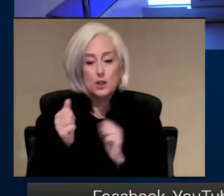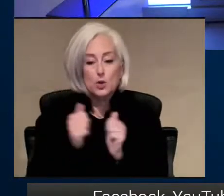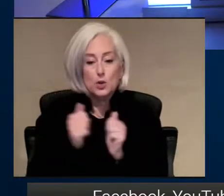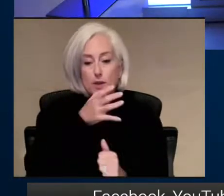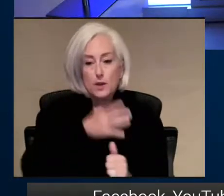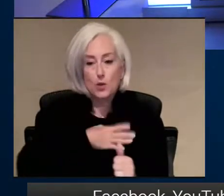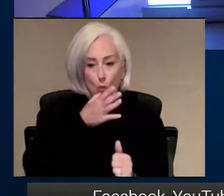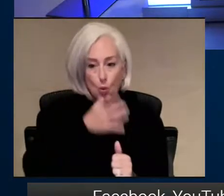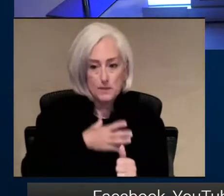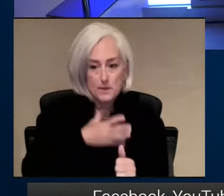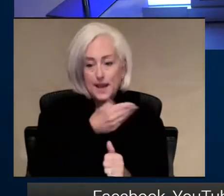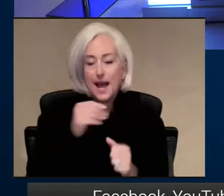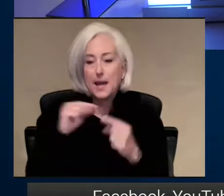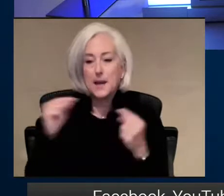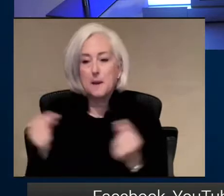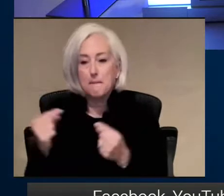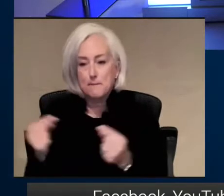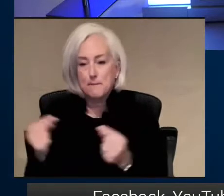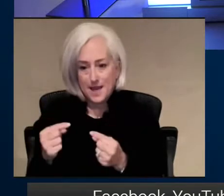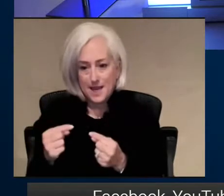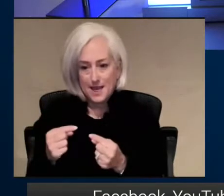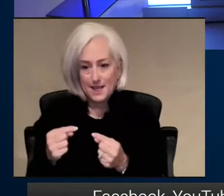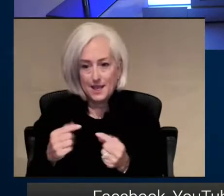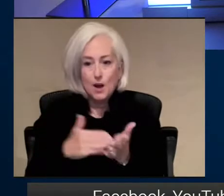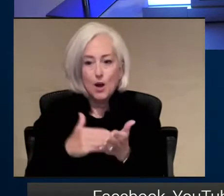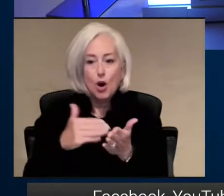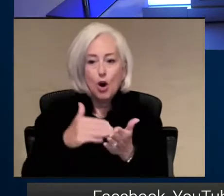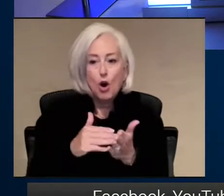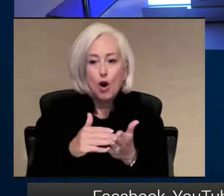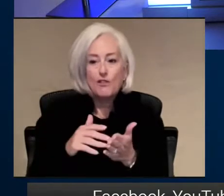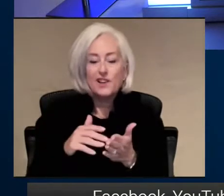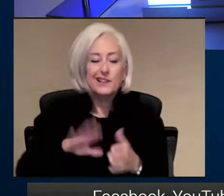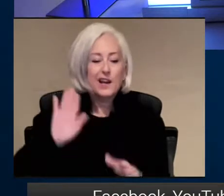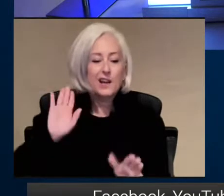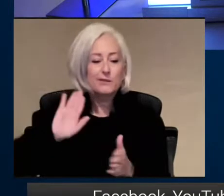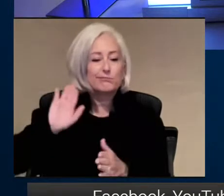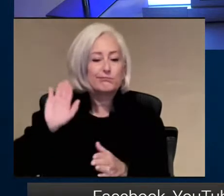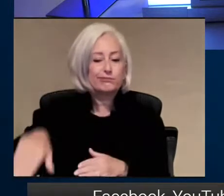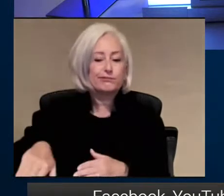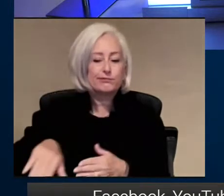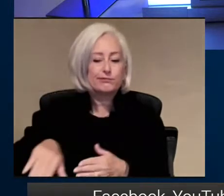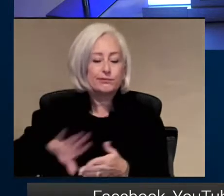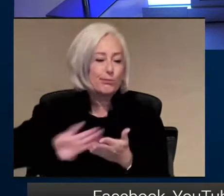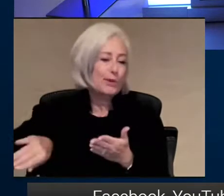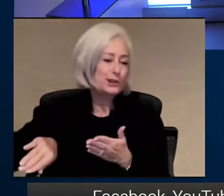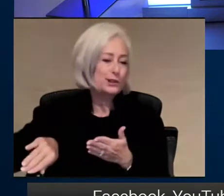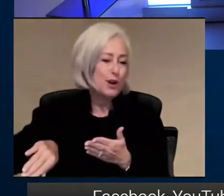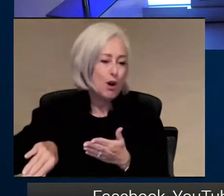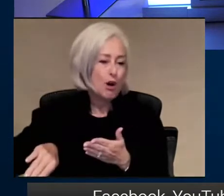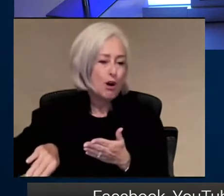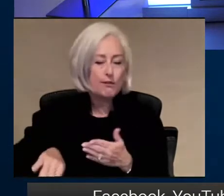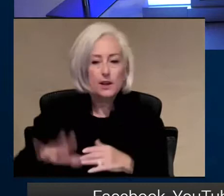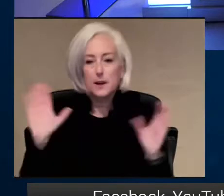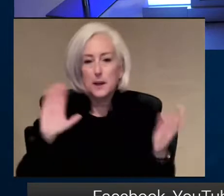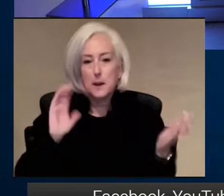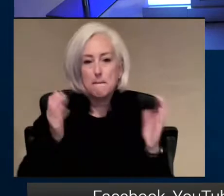it's often likely to be brushed off versus a man in the healthcare setting. Are there other unconscious biases that we